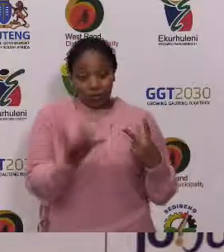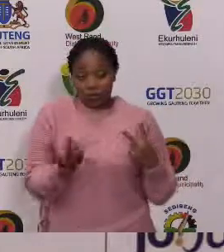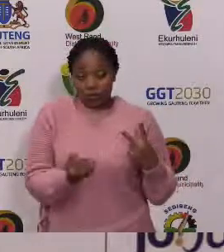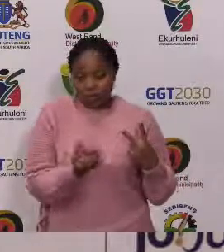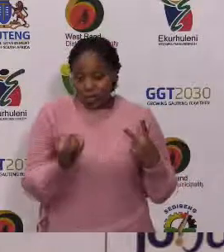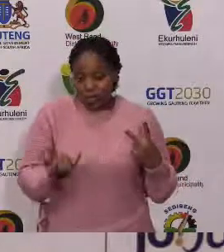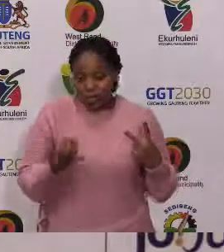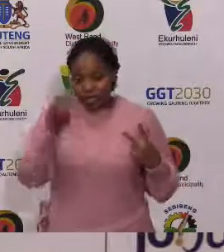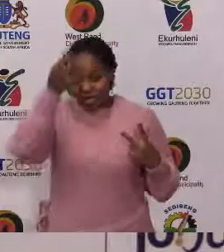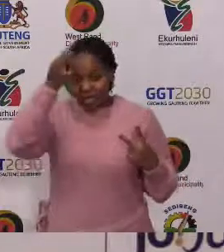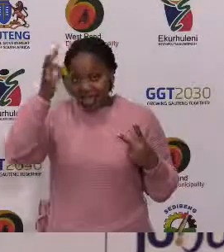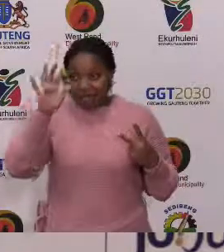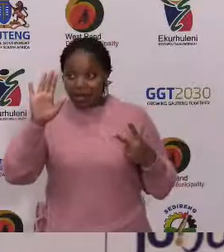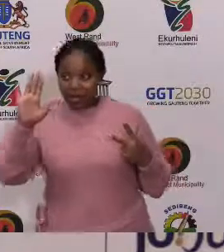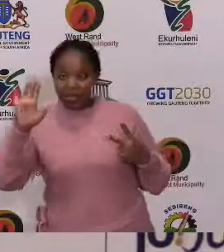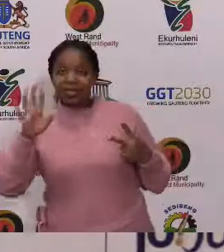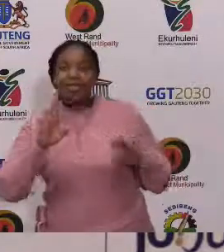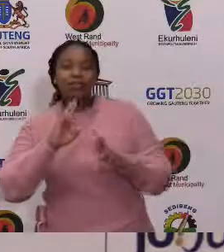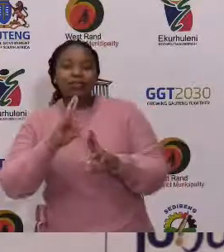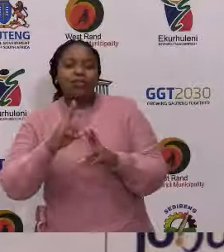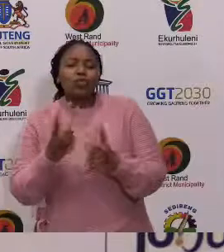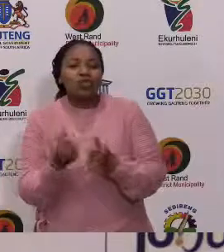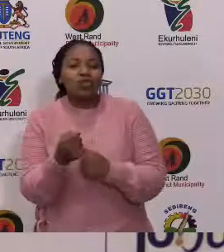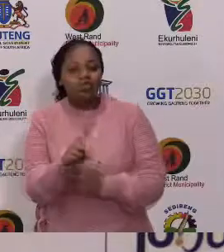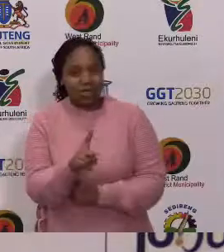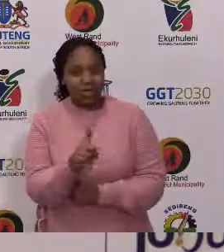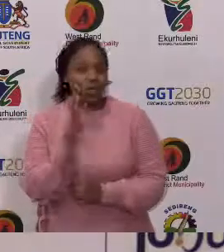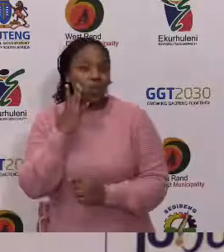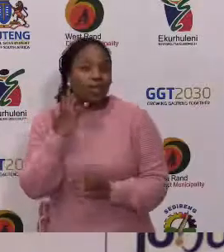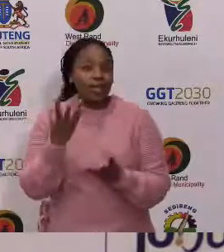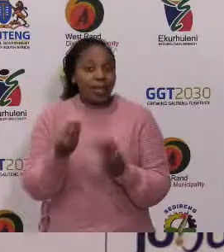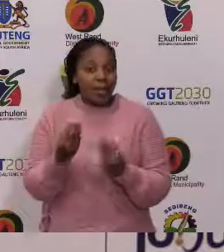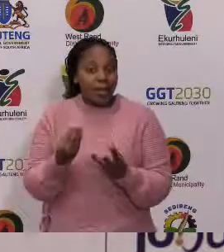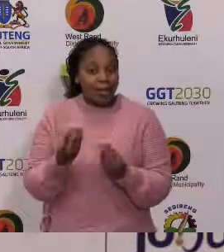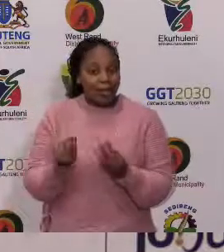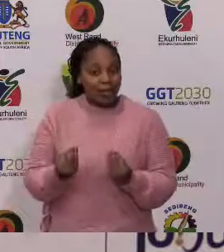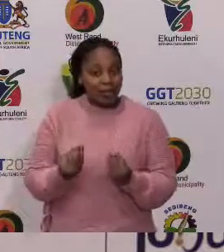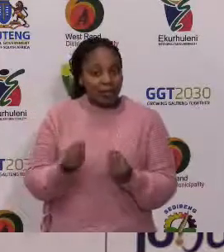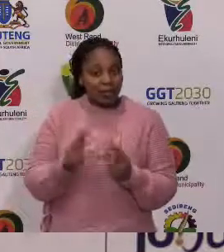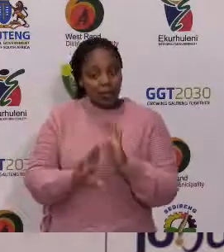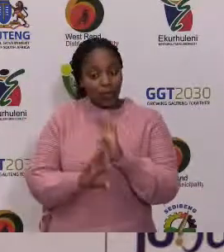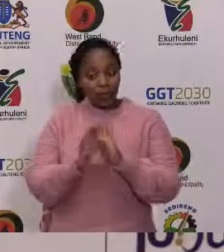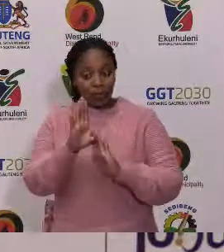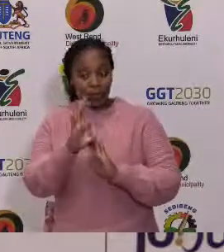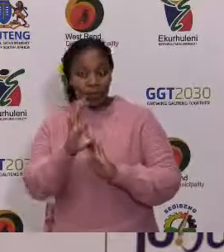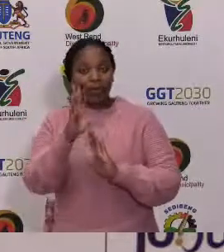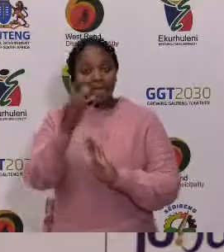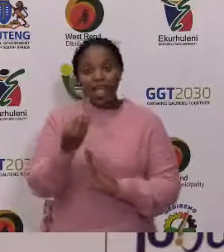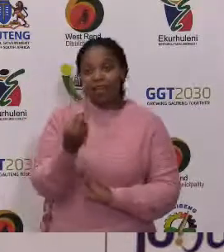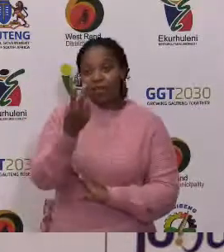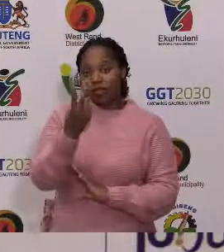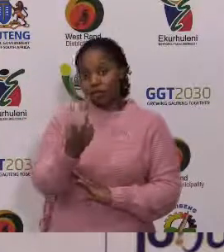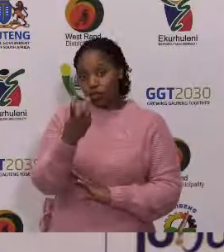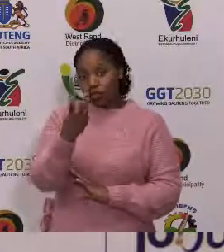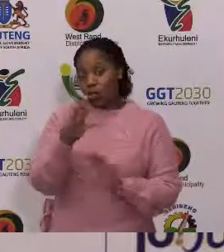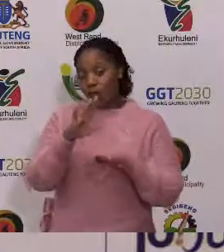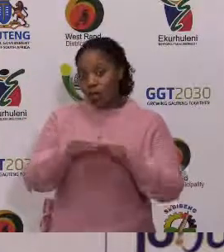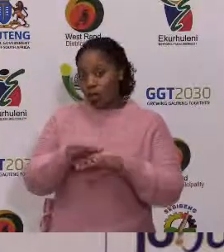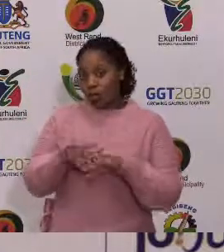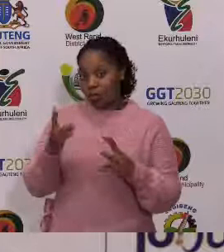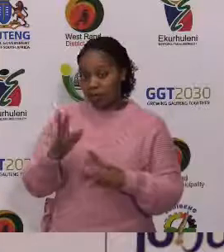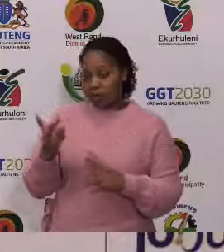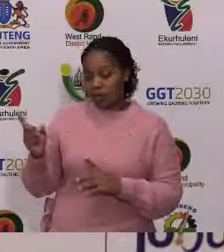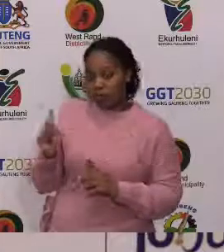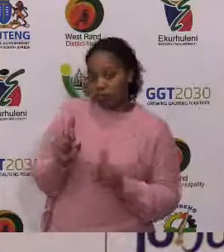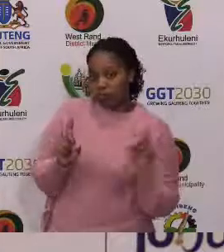government response? When the numbers increase, there are going to be two more presentations, and those two presentations